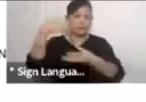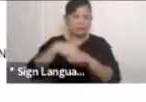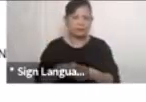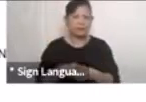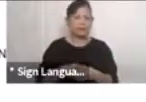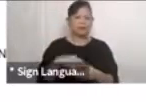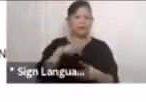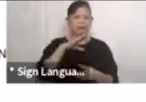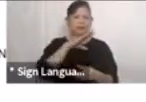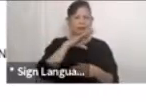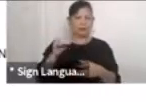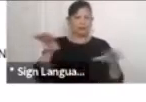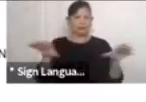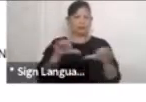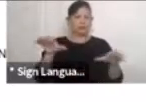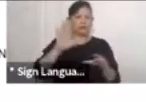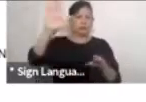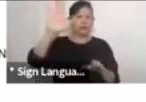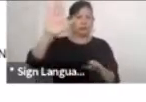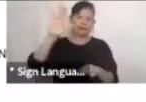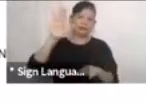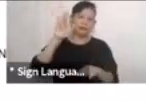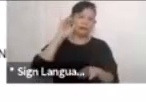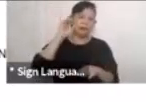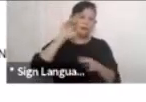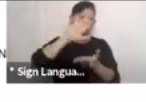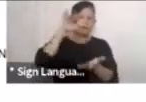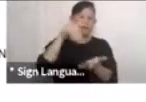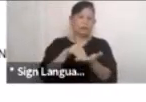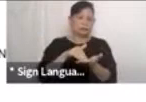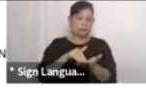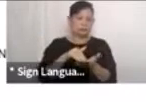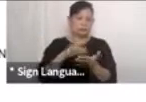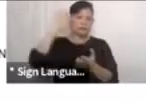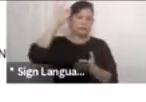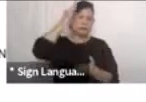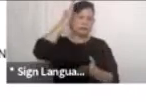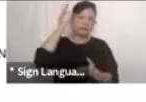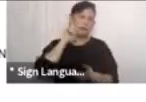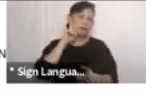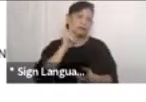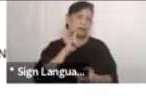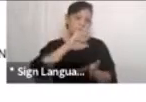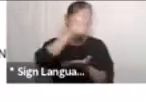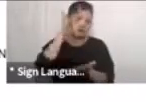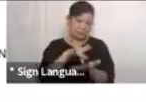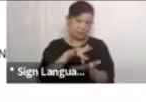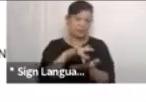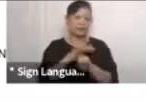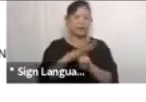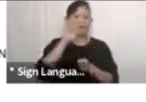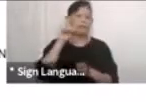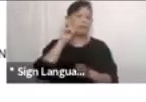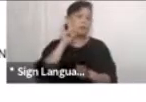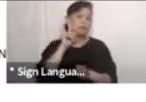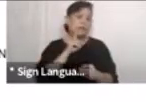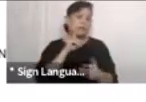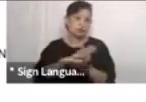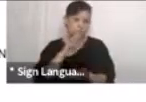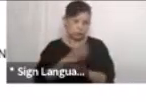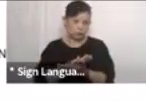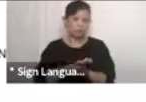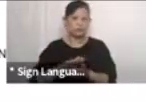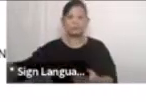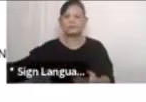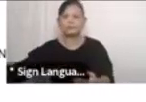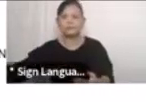Central Federation for the Deaf and Ceylon School for the Deaf in terms of conducting the consultations. And another thing we also